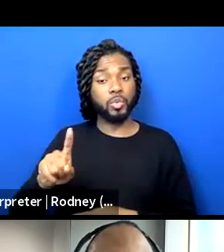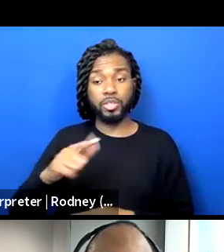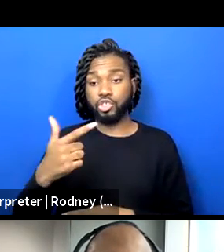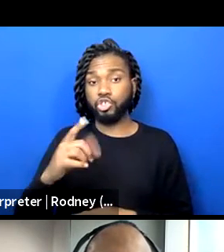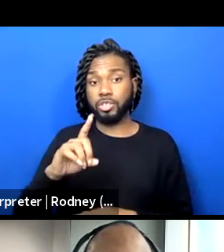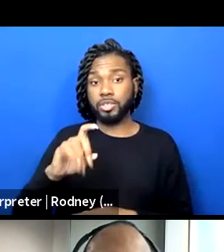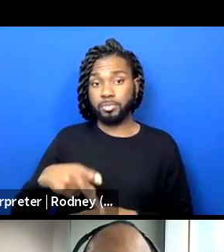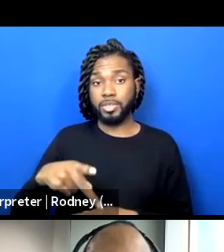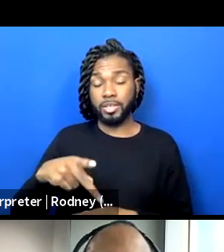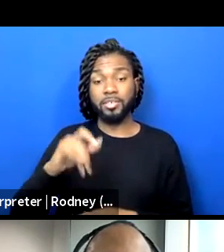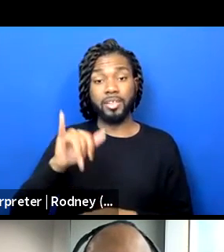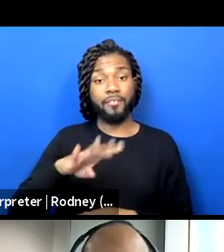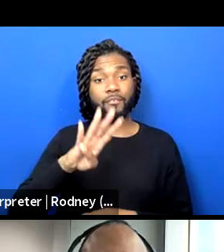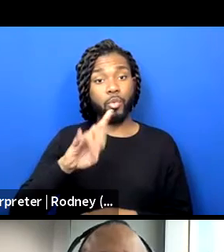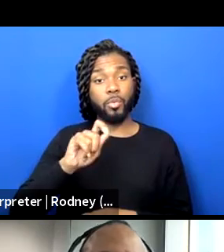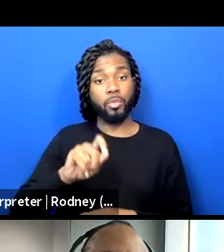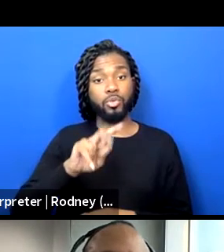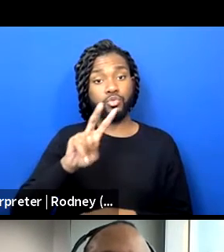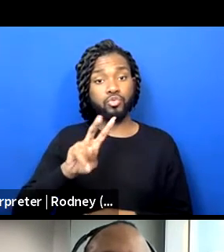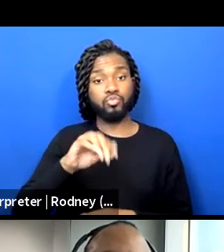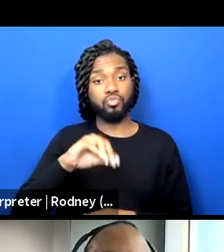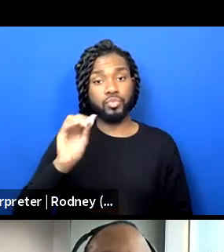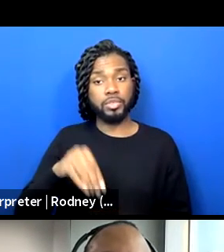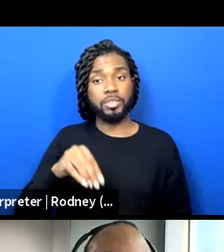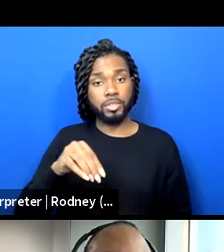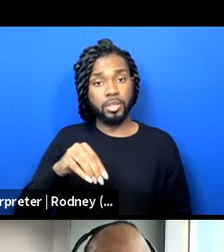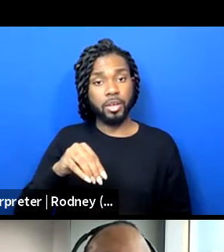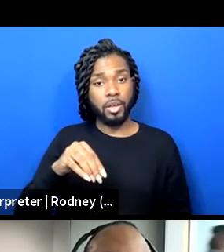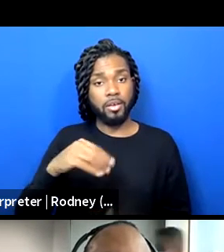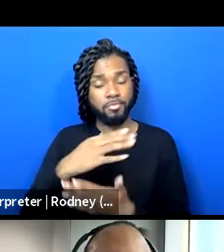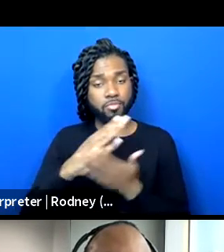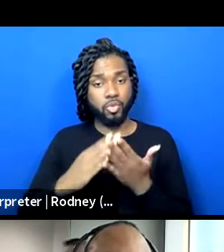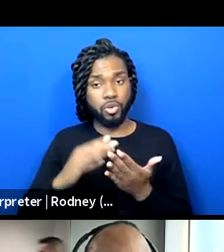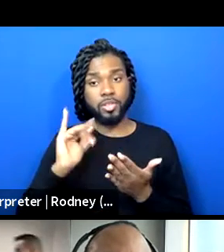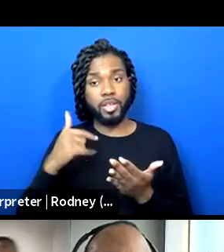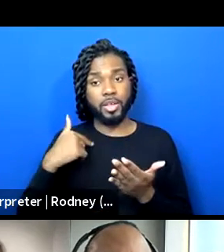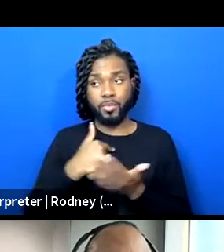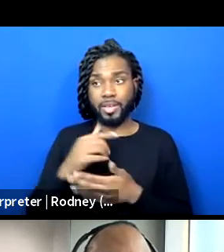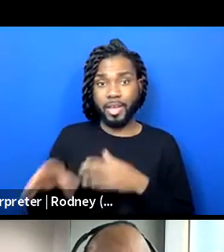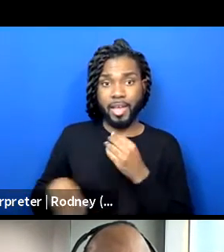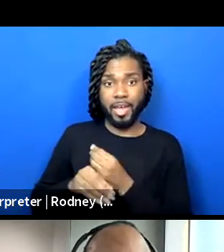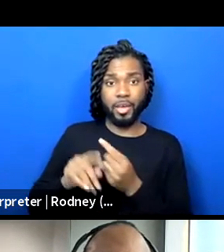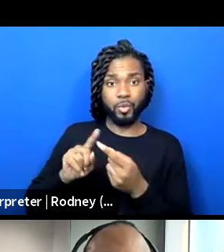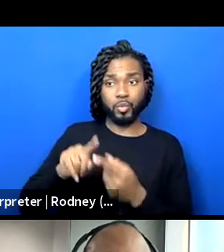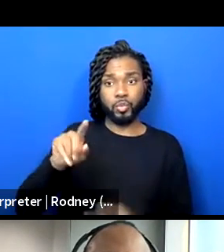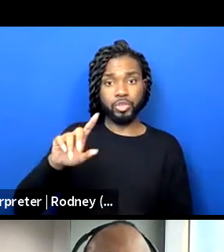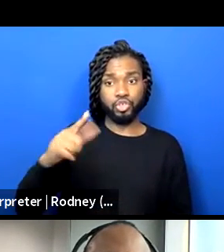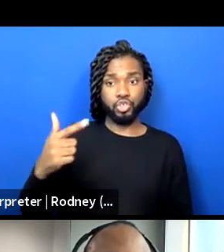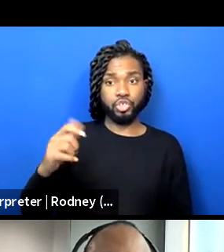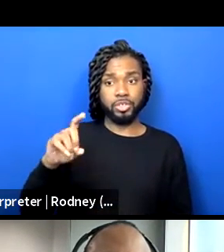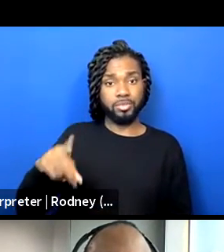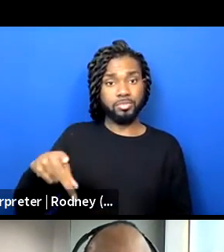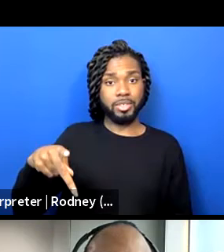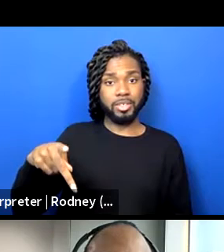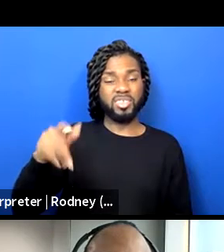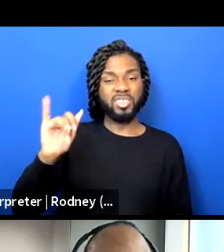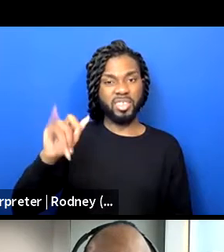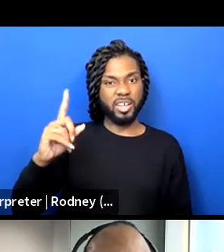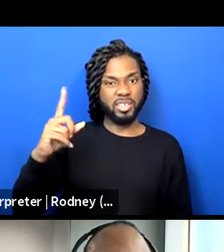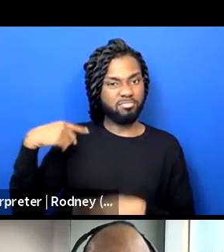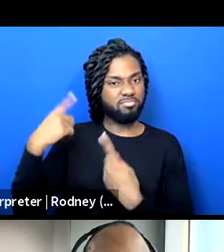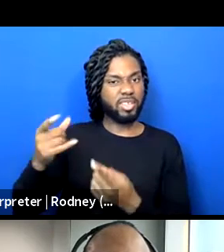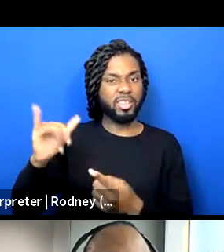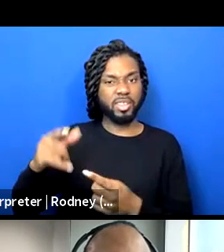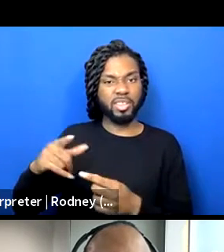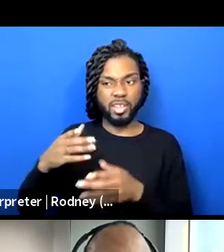the 4.2% portion that we add to the GDP has been that way